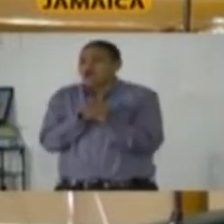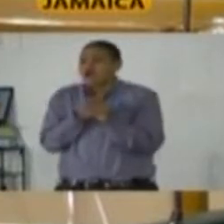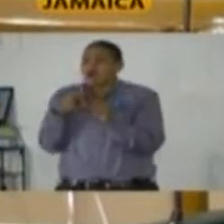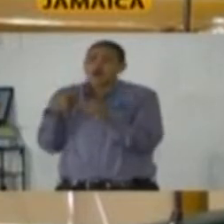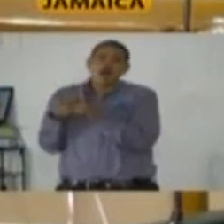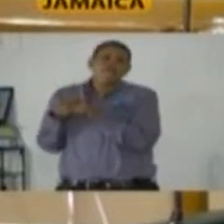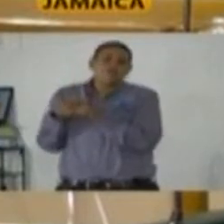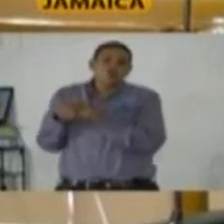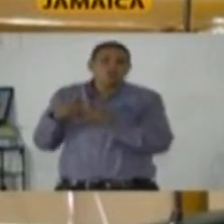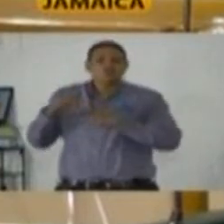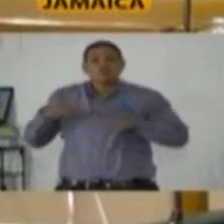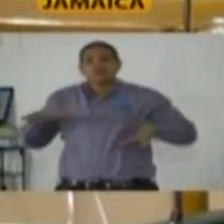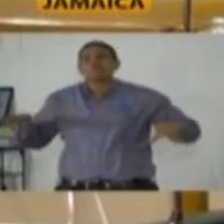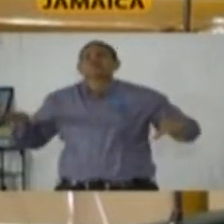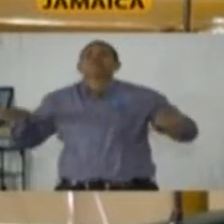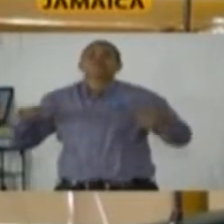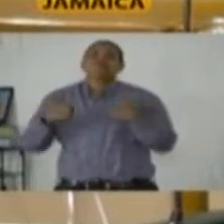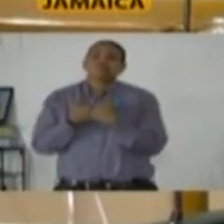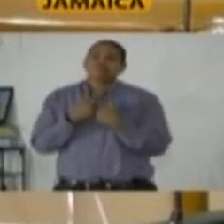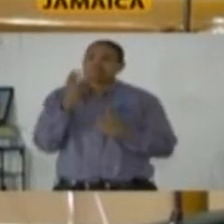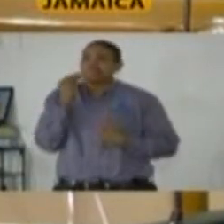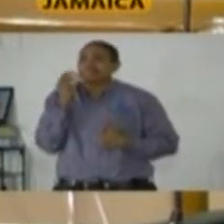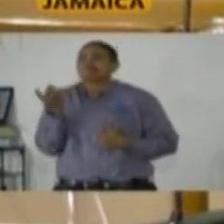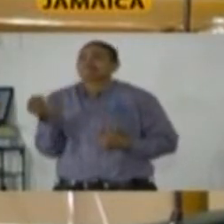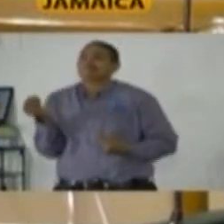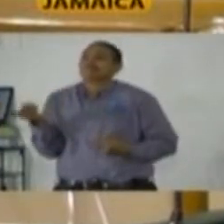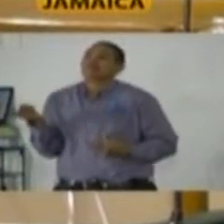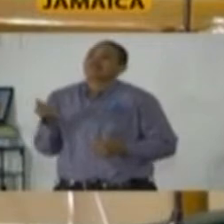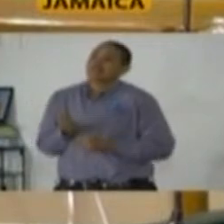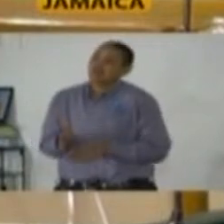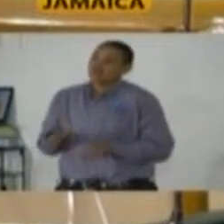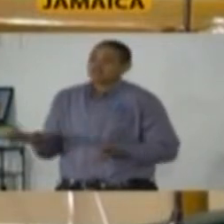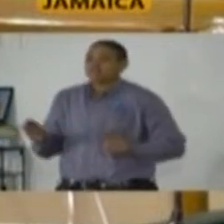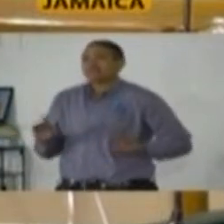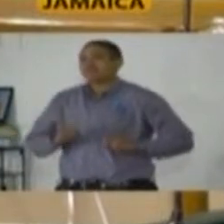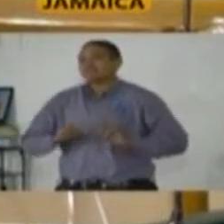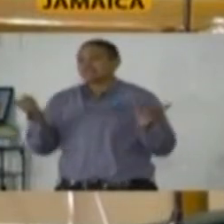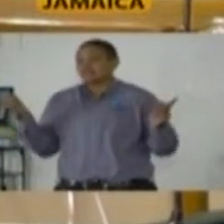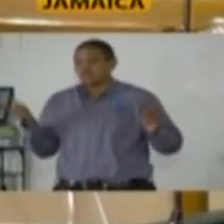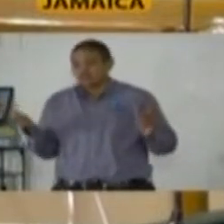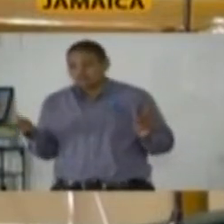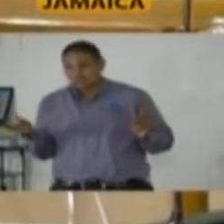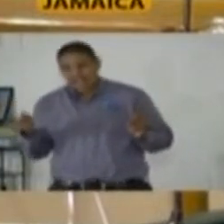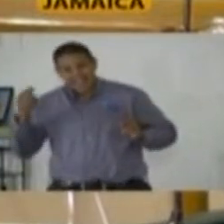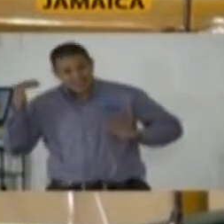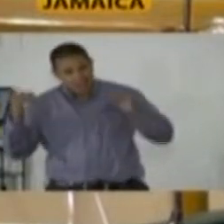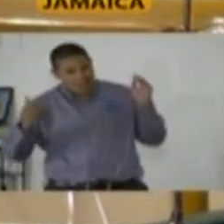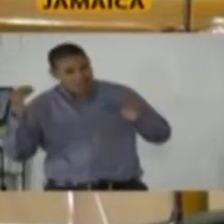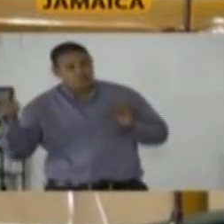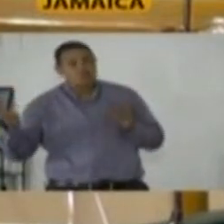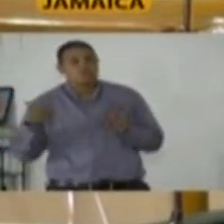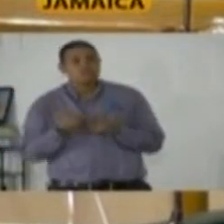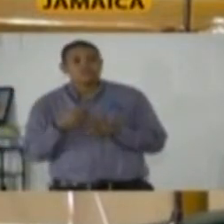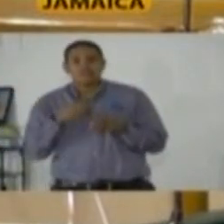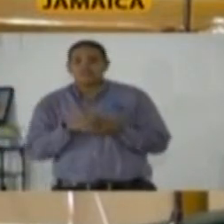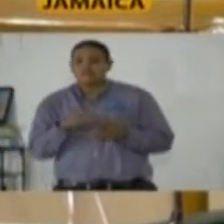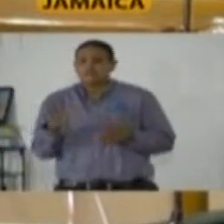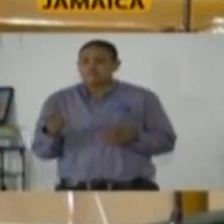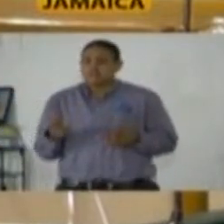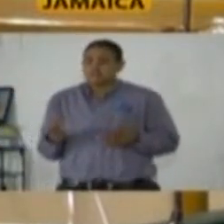childhood experience, ACE, and the need for many of our parents, the adults and guardians in our home, to have a